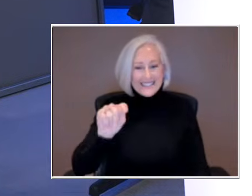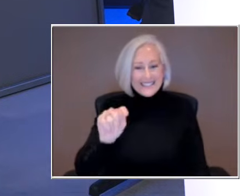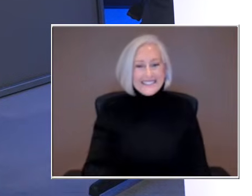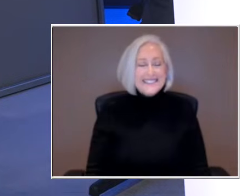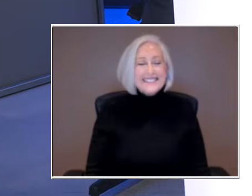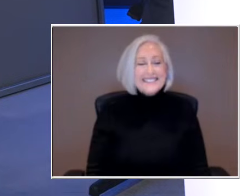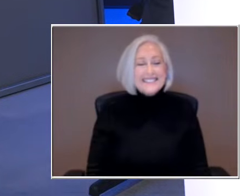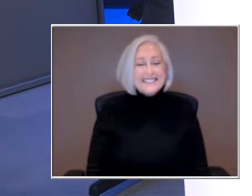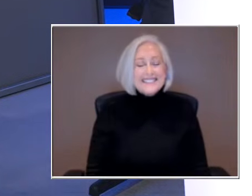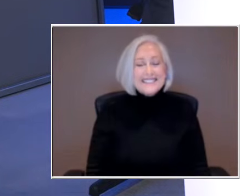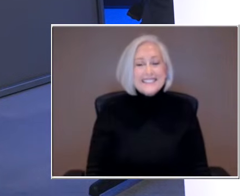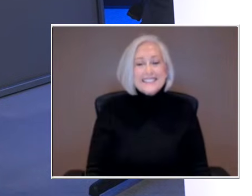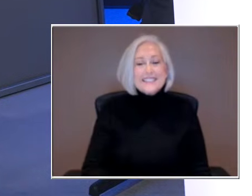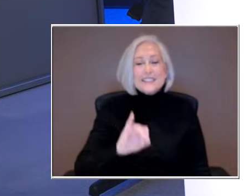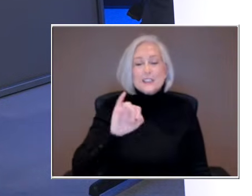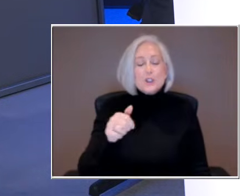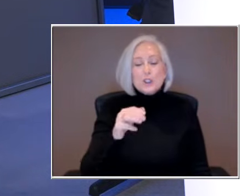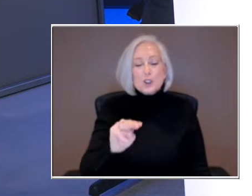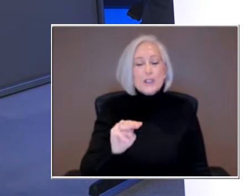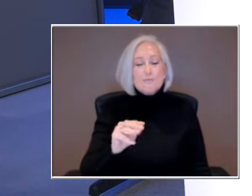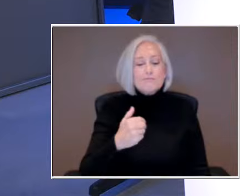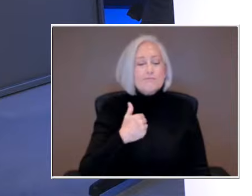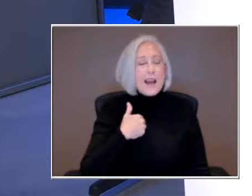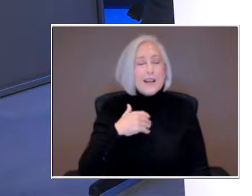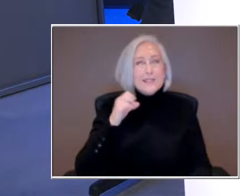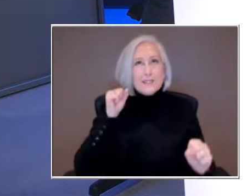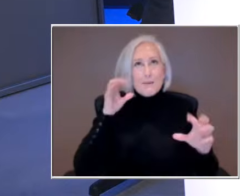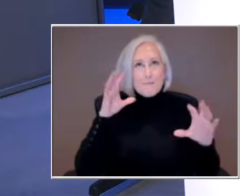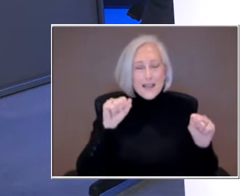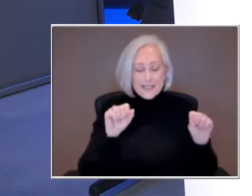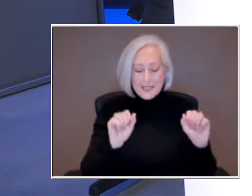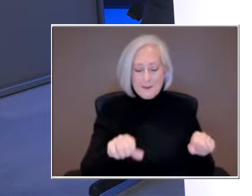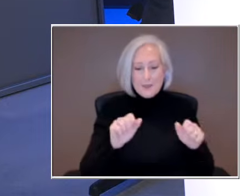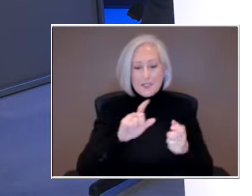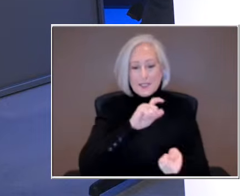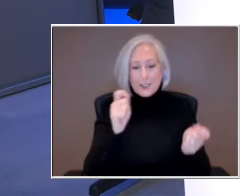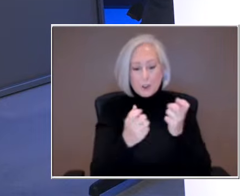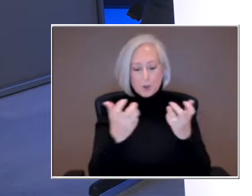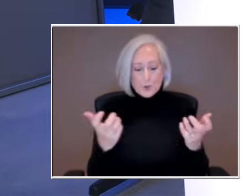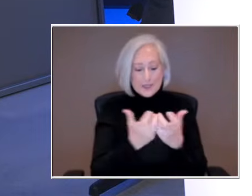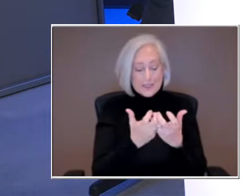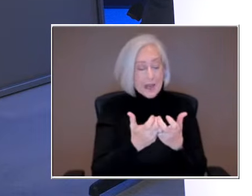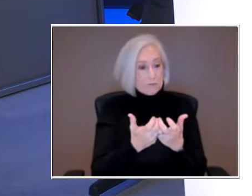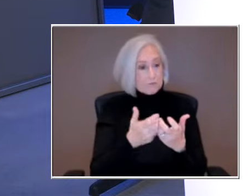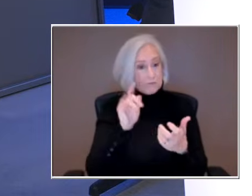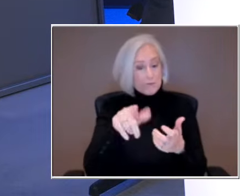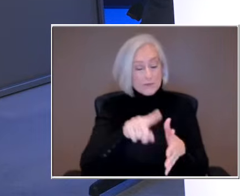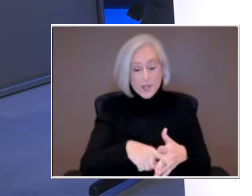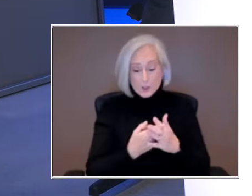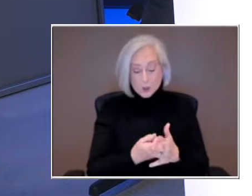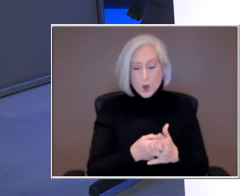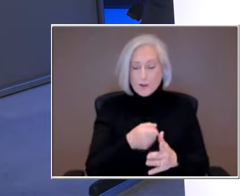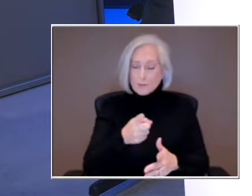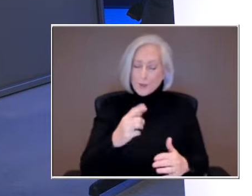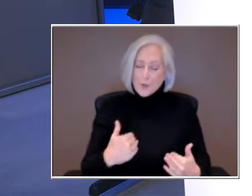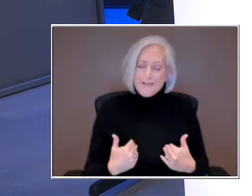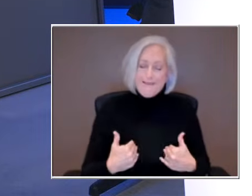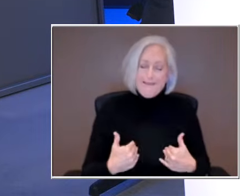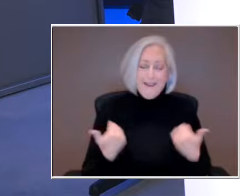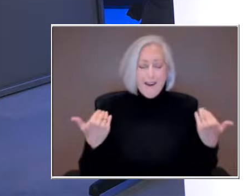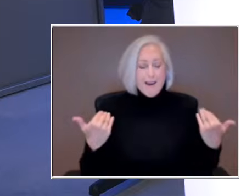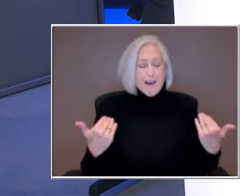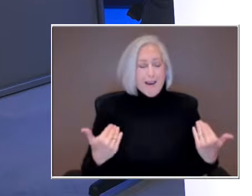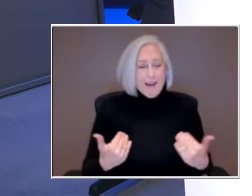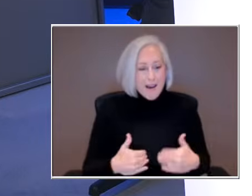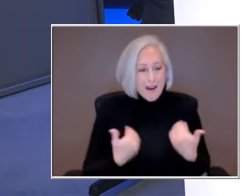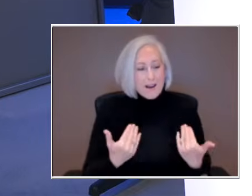an amazing ability to adapt. In your case, it started very young with you losing sight in your left eye. Do you have,